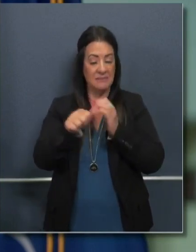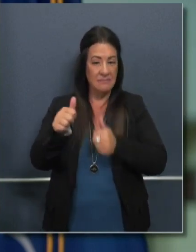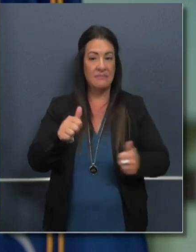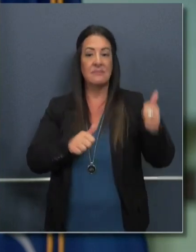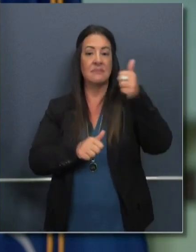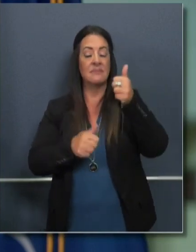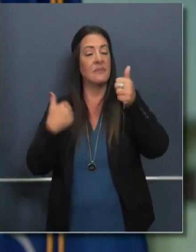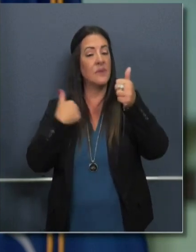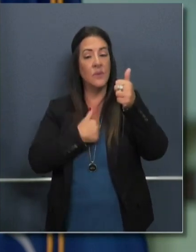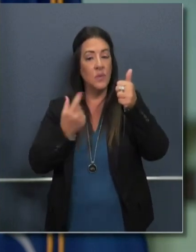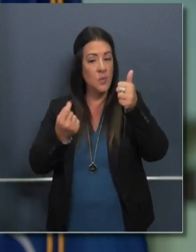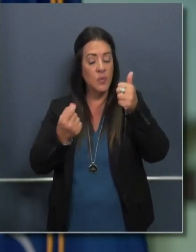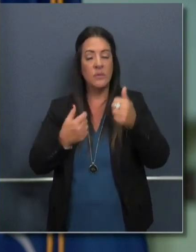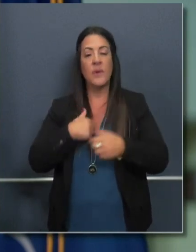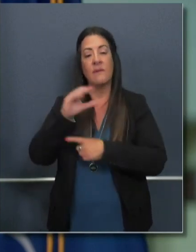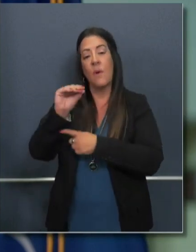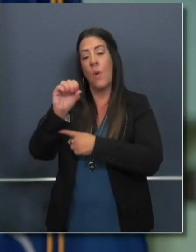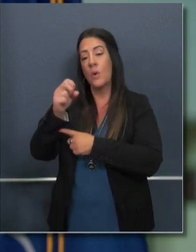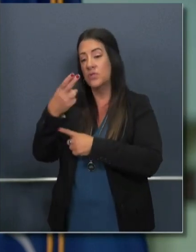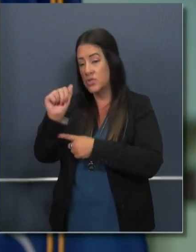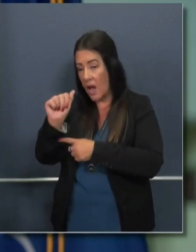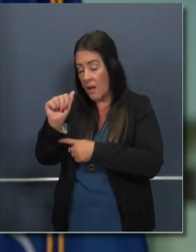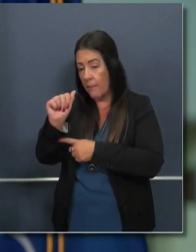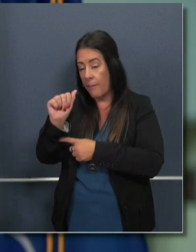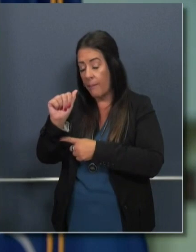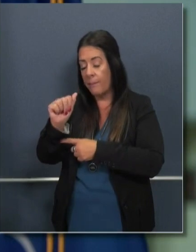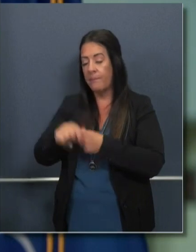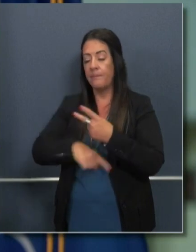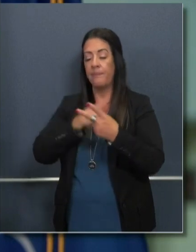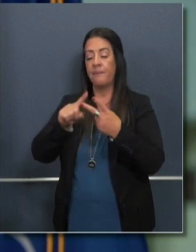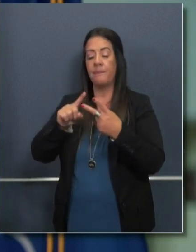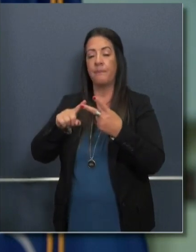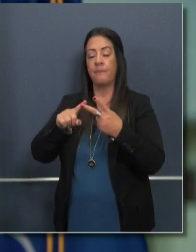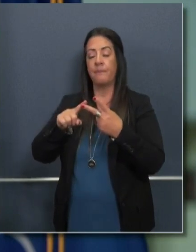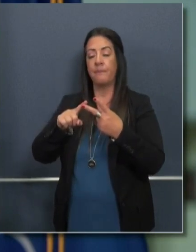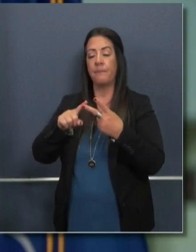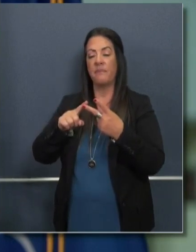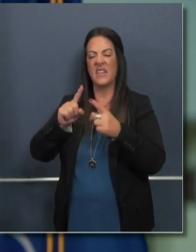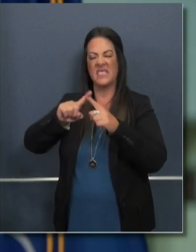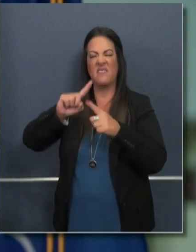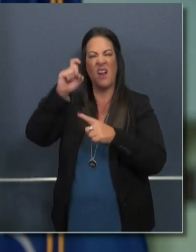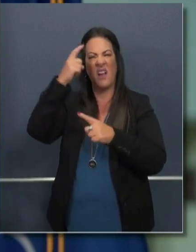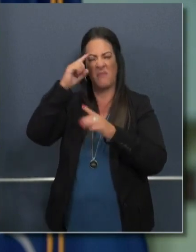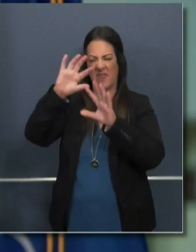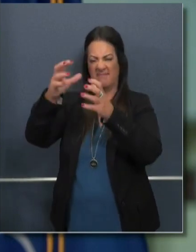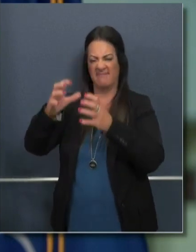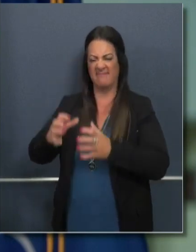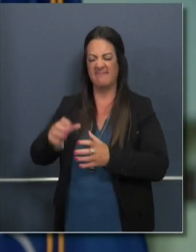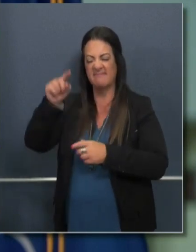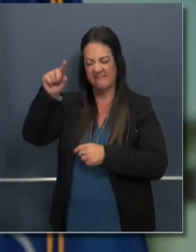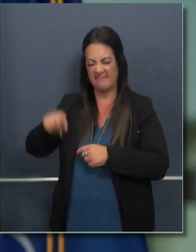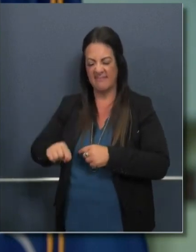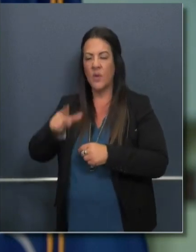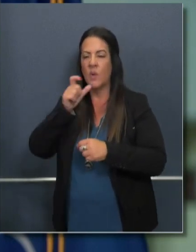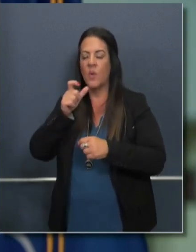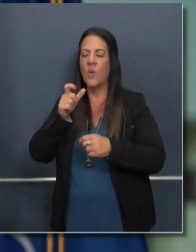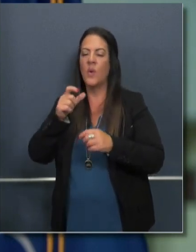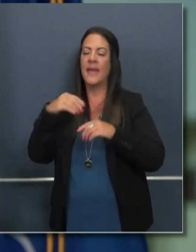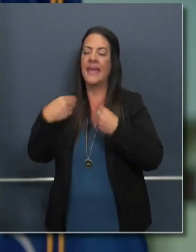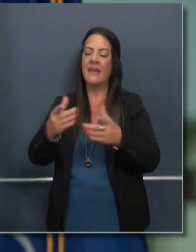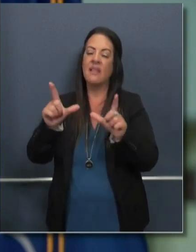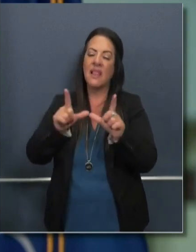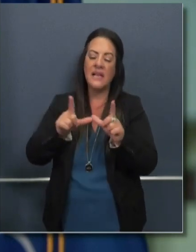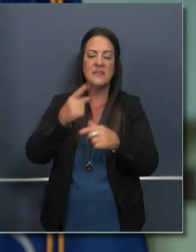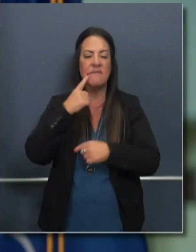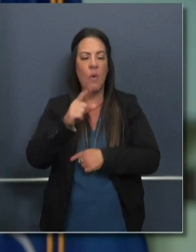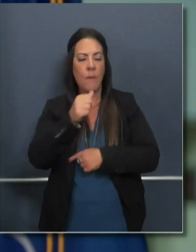those tools include OSHA, they include the regulatory framework, and easy one to understand for bars and restaurants, nightclubs